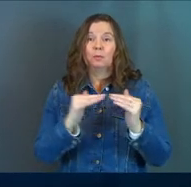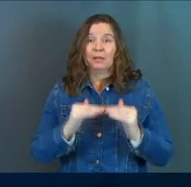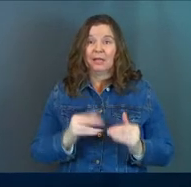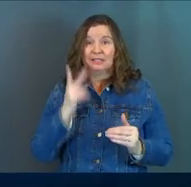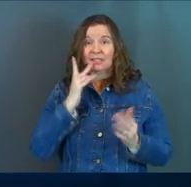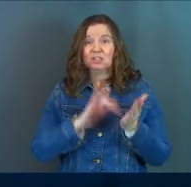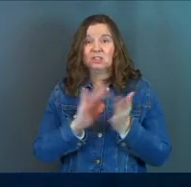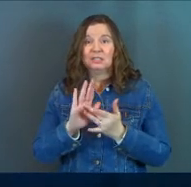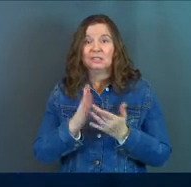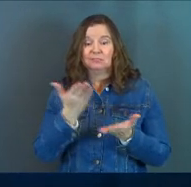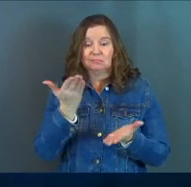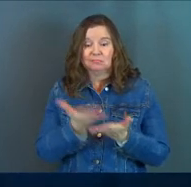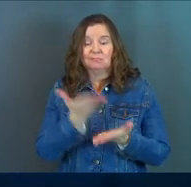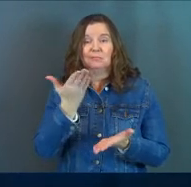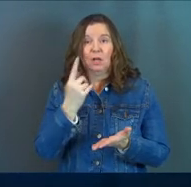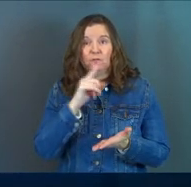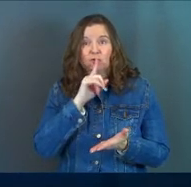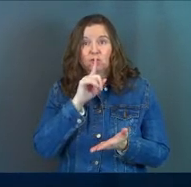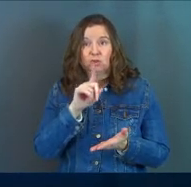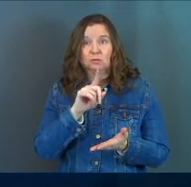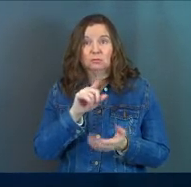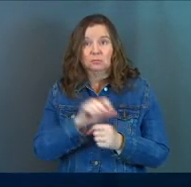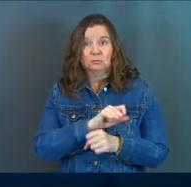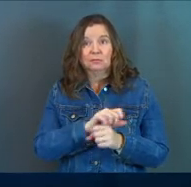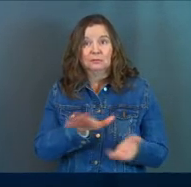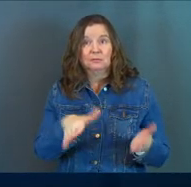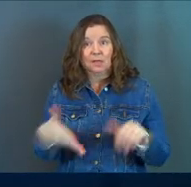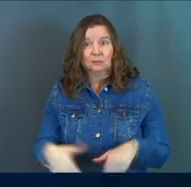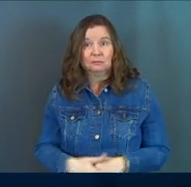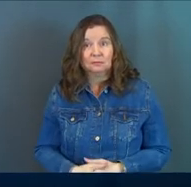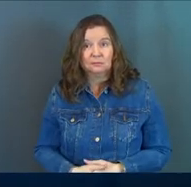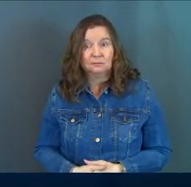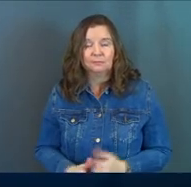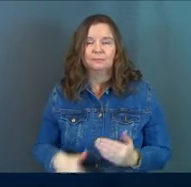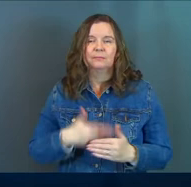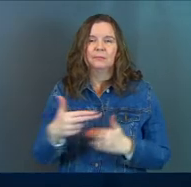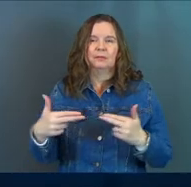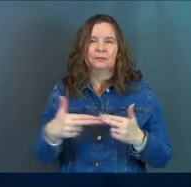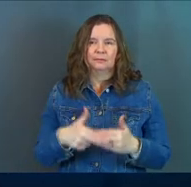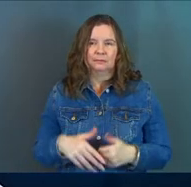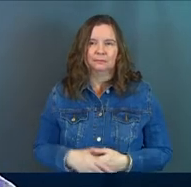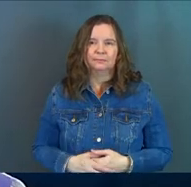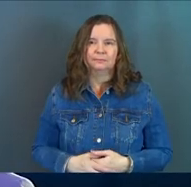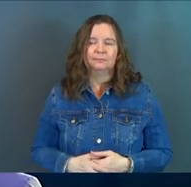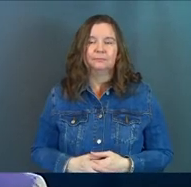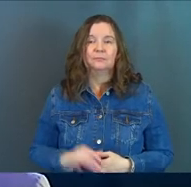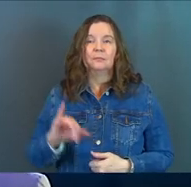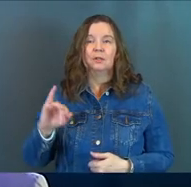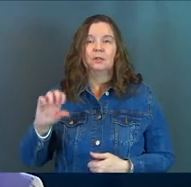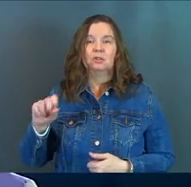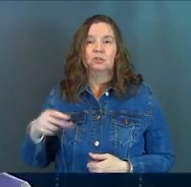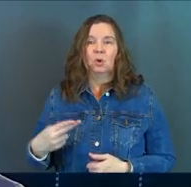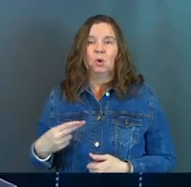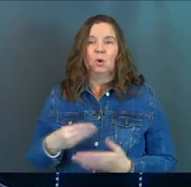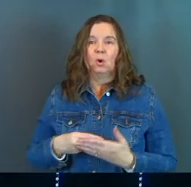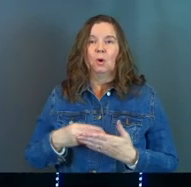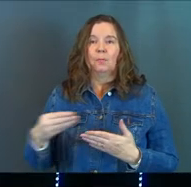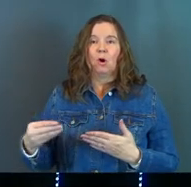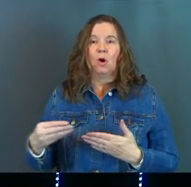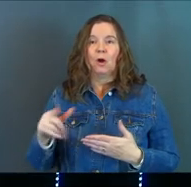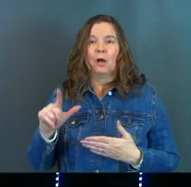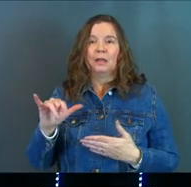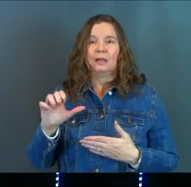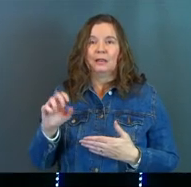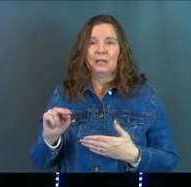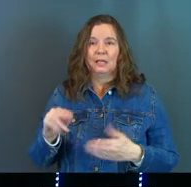do you see it, that Jesus was for sure dead? Next slide. Joseph bought a linen